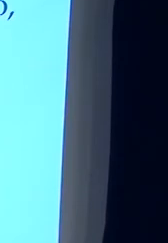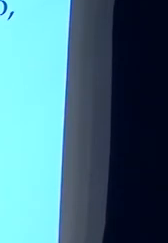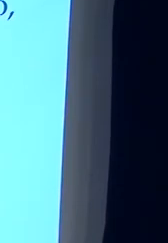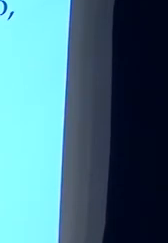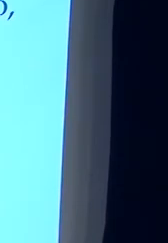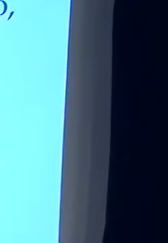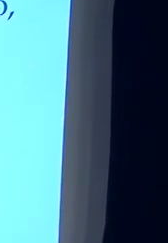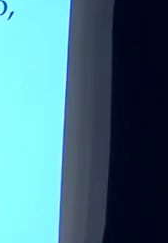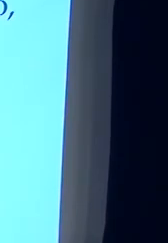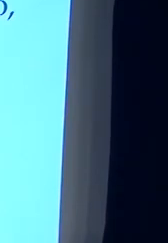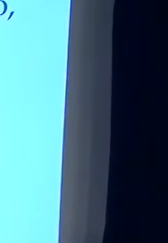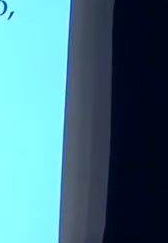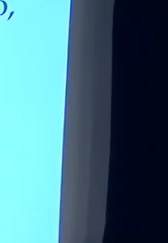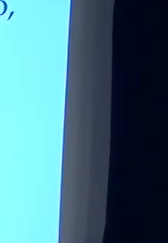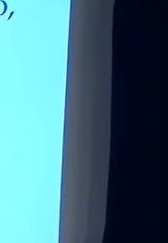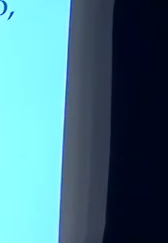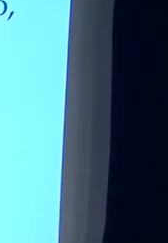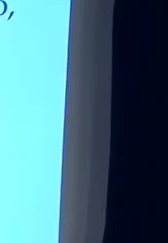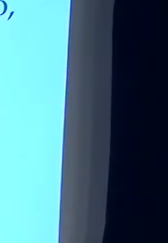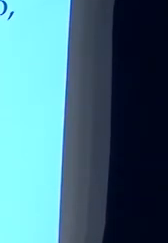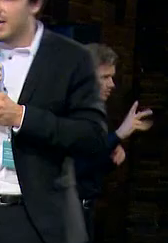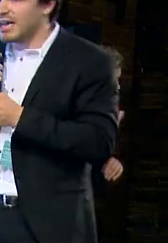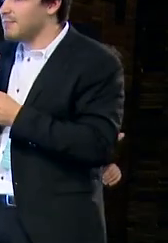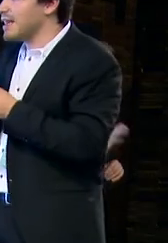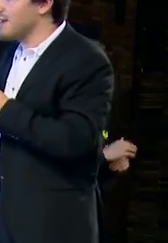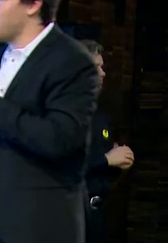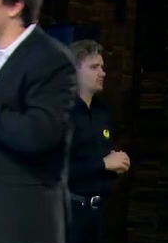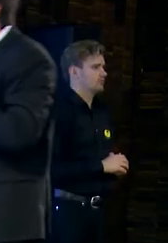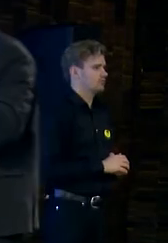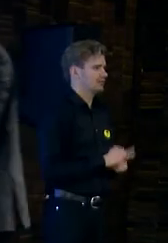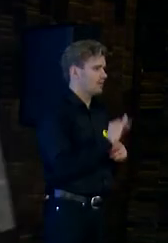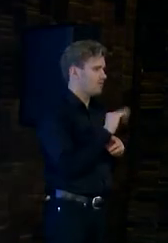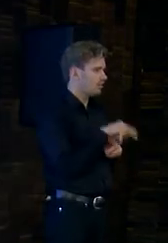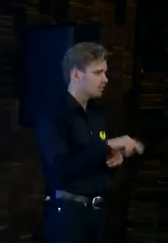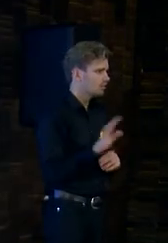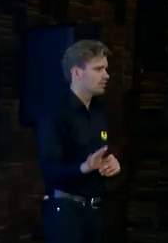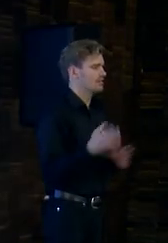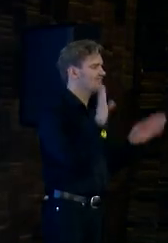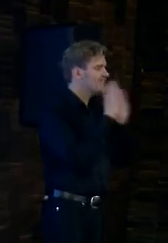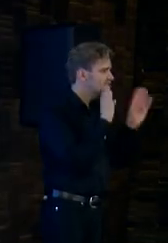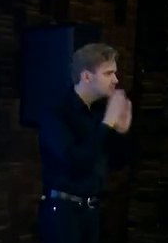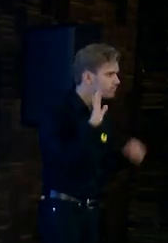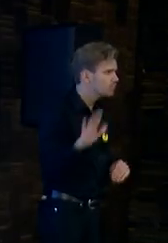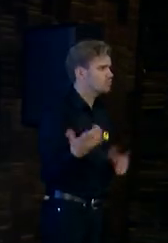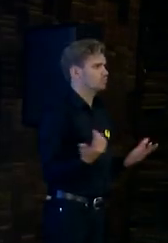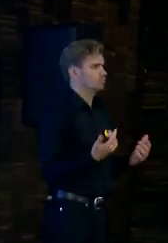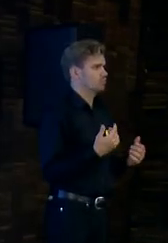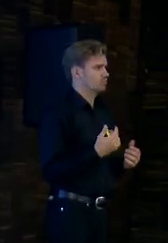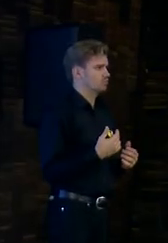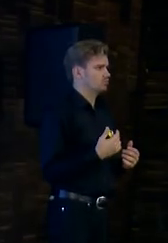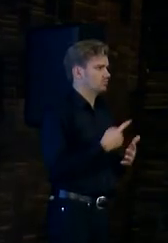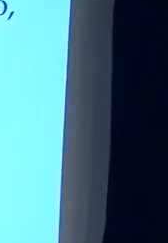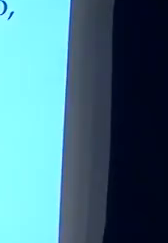like the amount of information we use on the internet can be like very dangerous for our safety. So it's just like the way